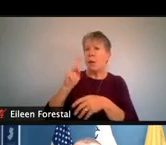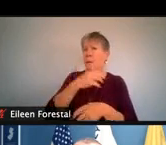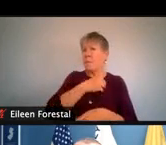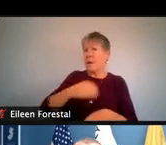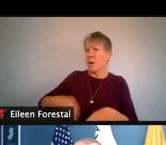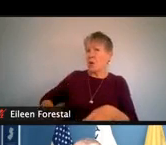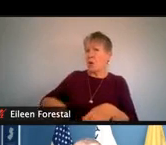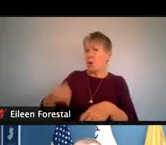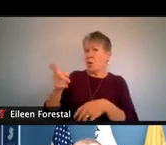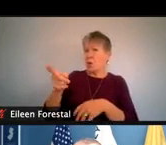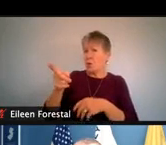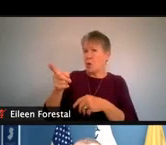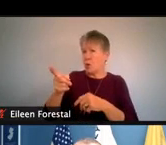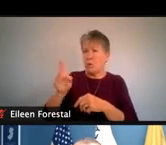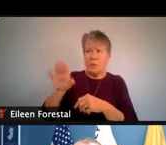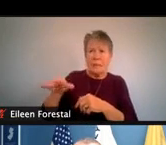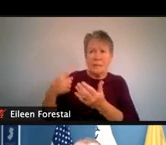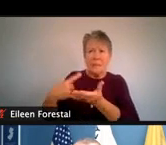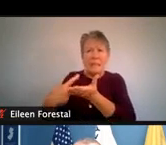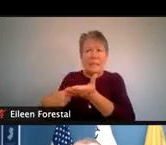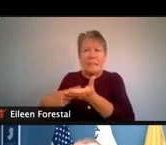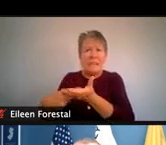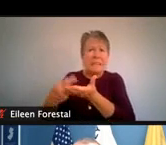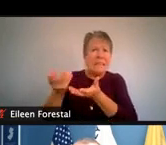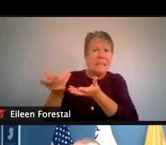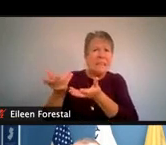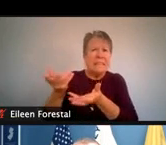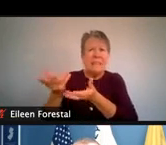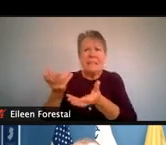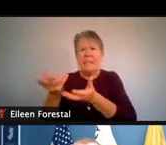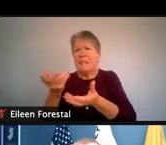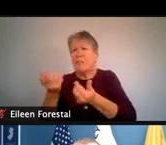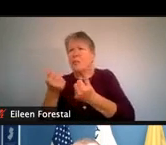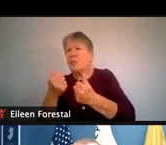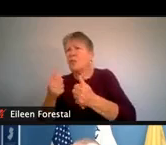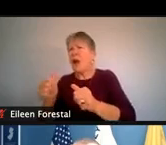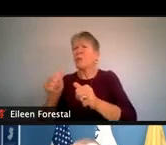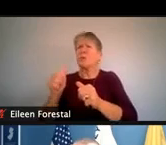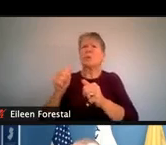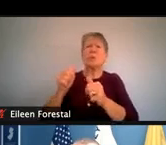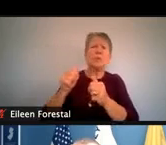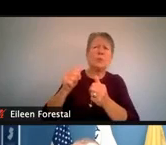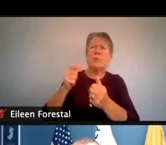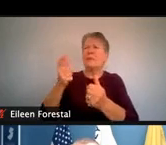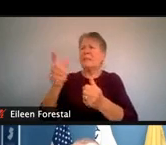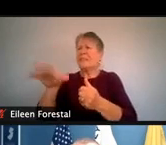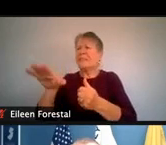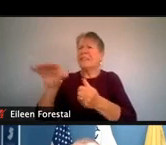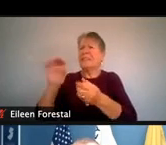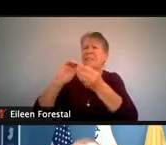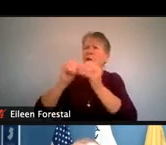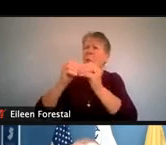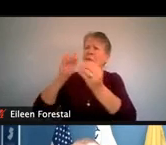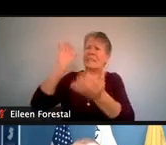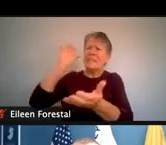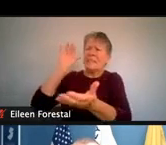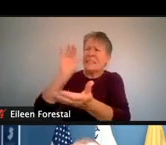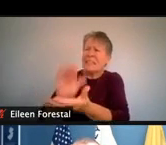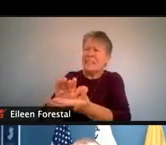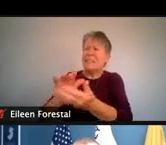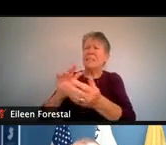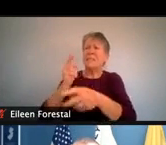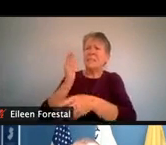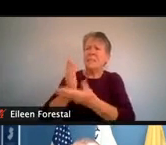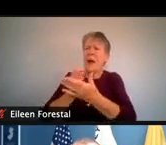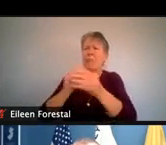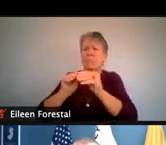parts, trying to nip hotspots that I think were principally in Newark's case in the East Ward and to a lesser